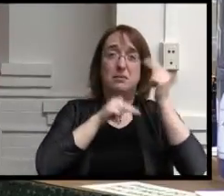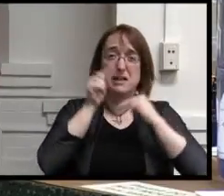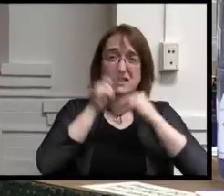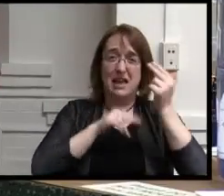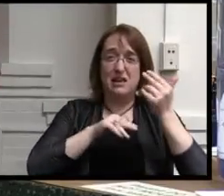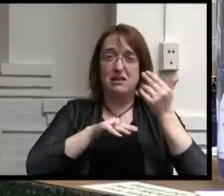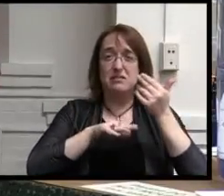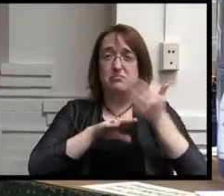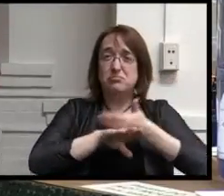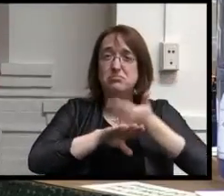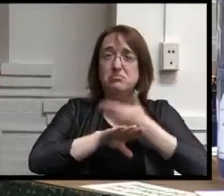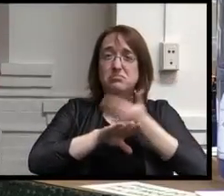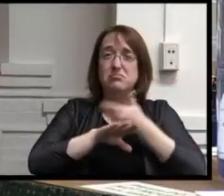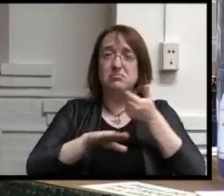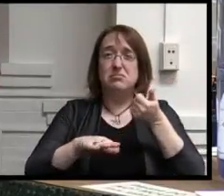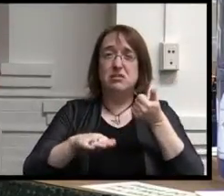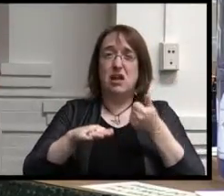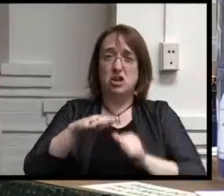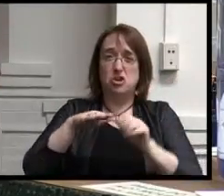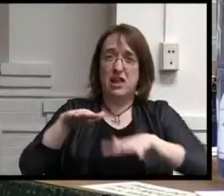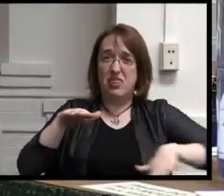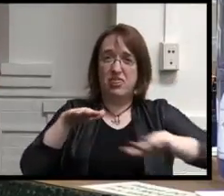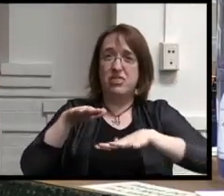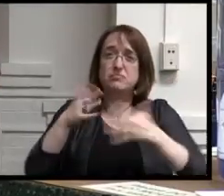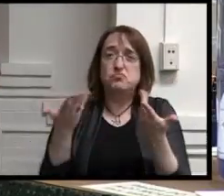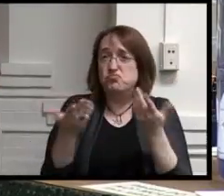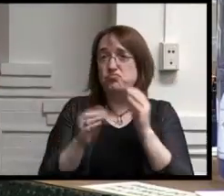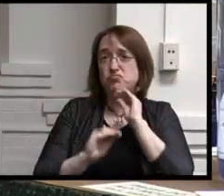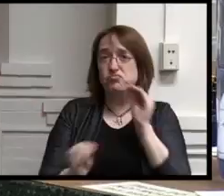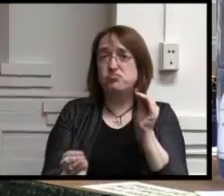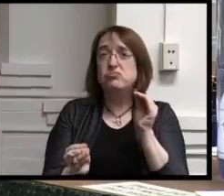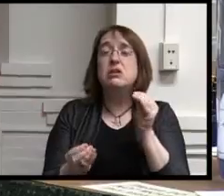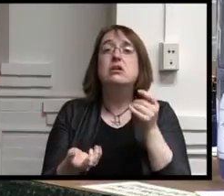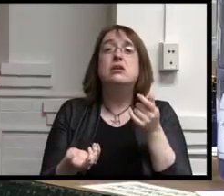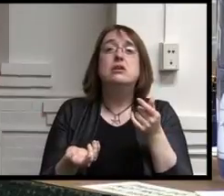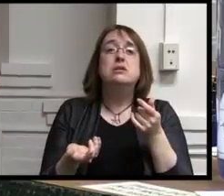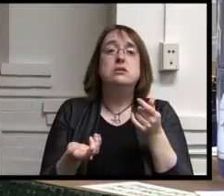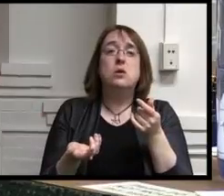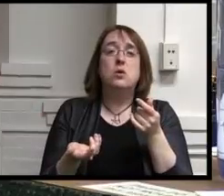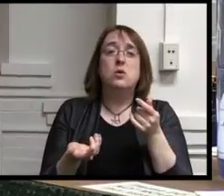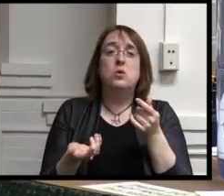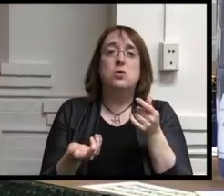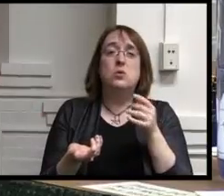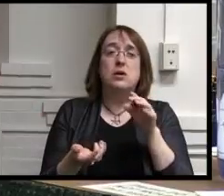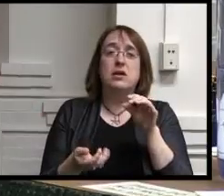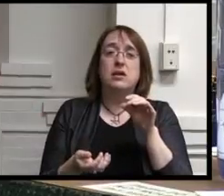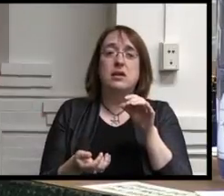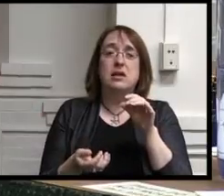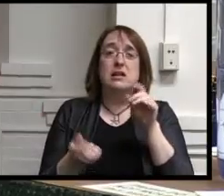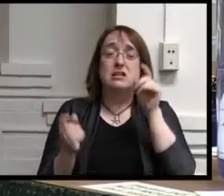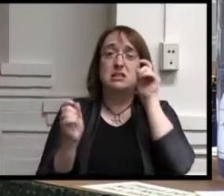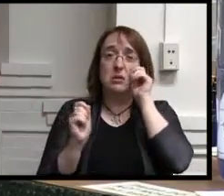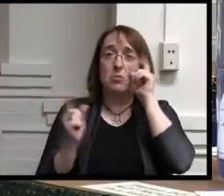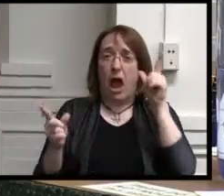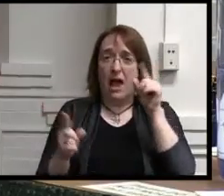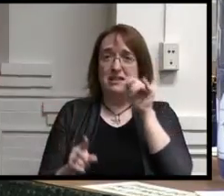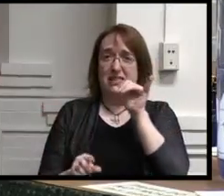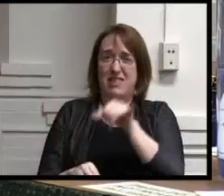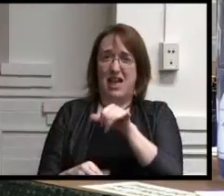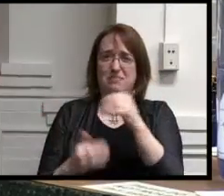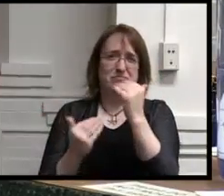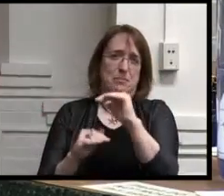do at the police station. And so the degree to which there would be that magnitude of a surprise is limited.